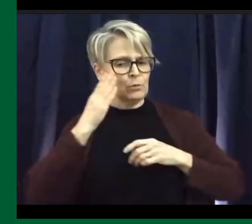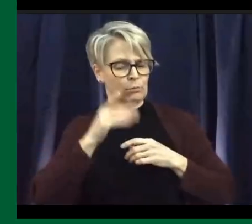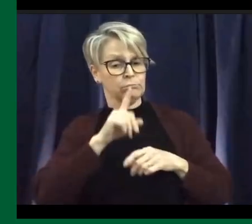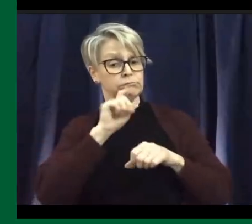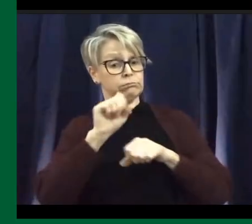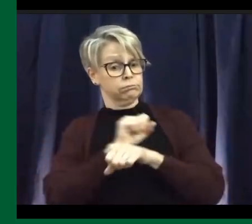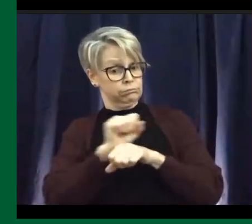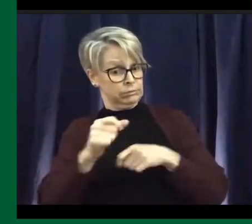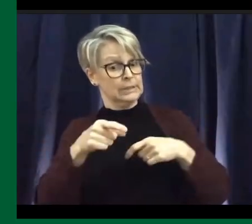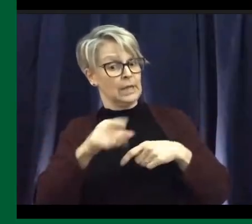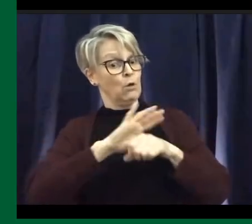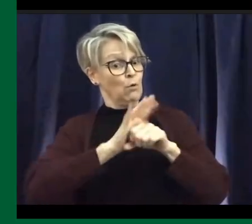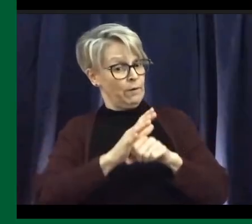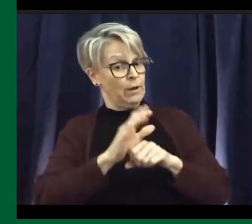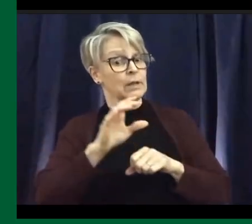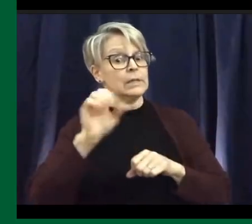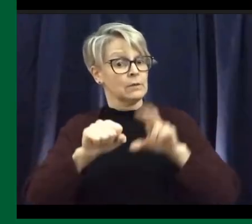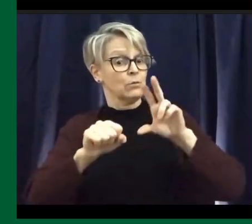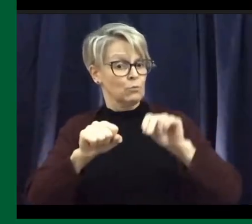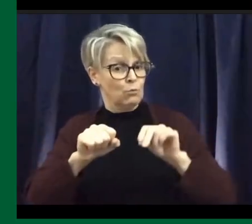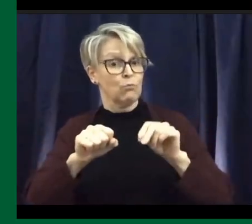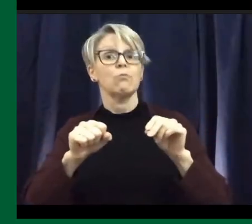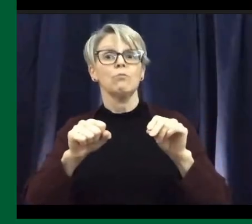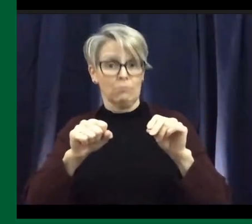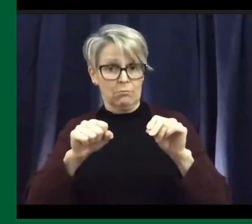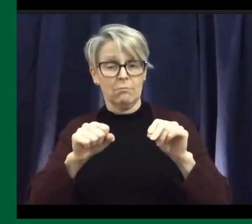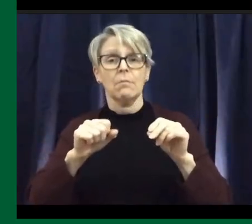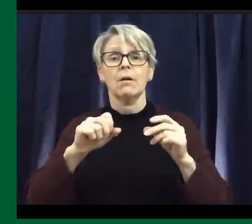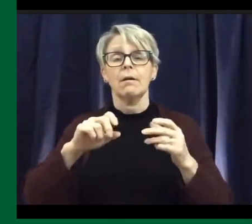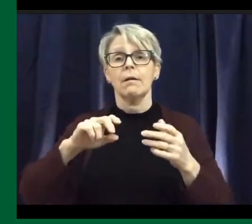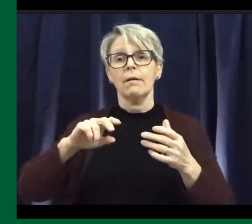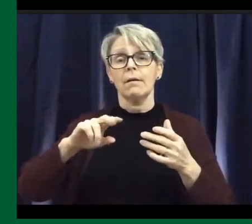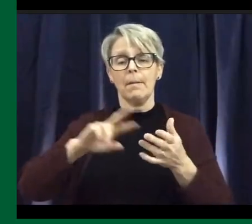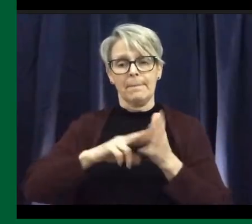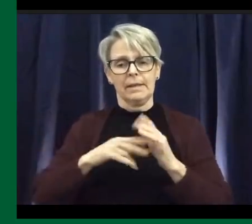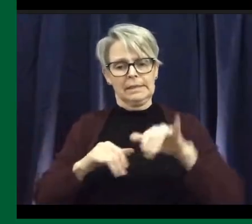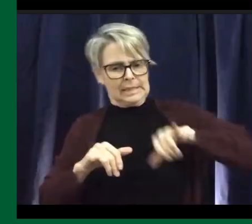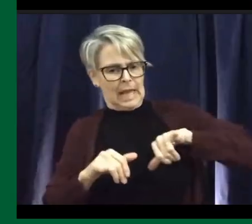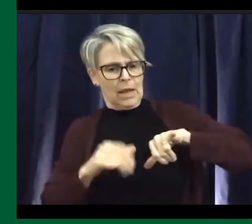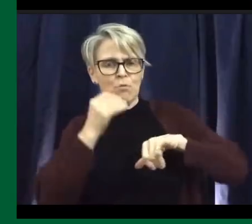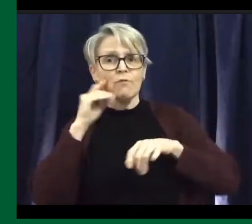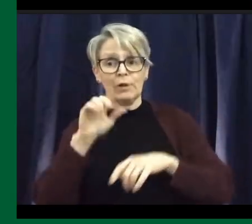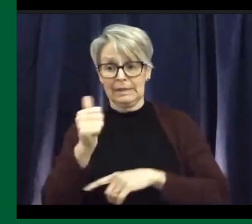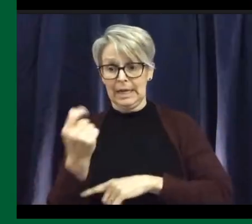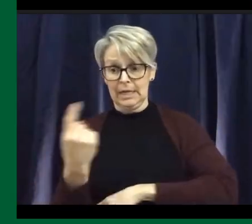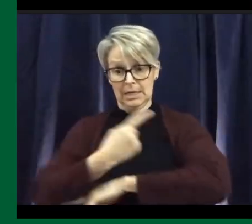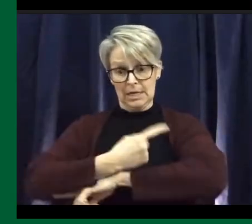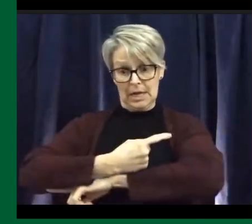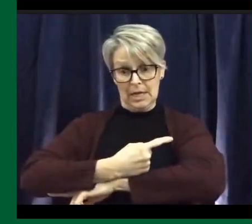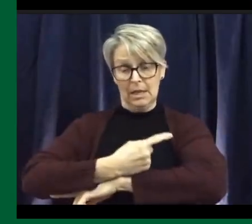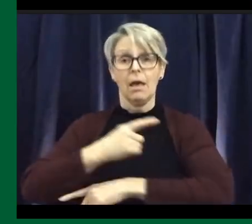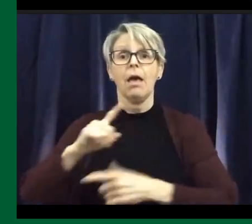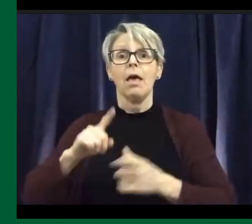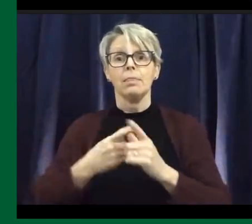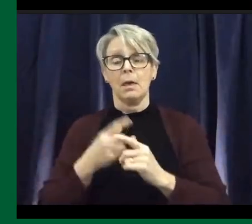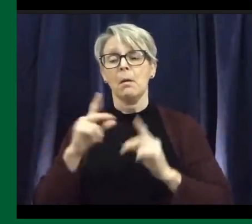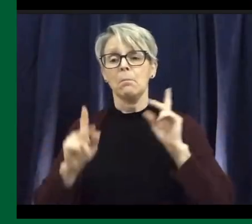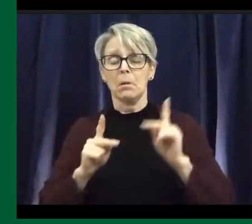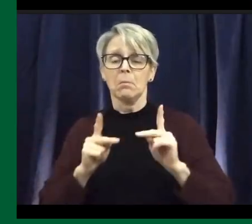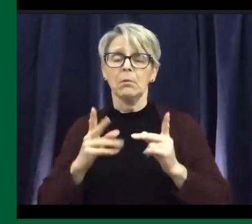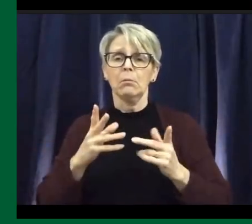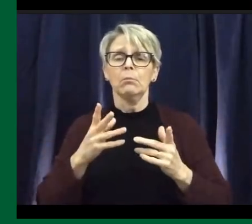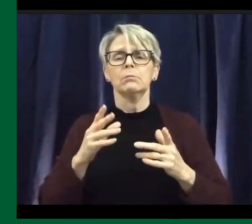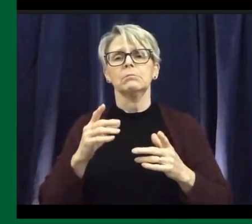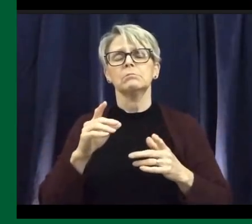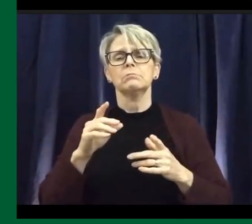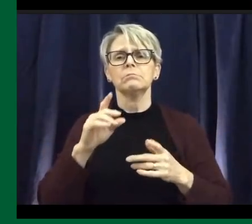COVID positive, we can, for the most part, safely isolate at home for 10 days. For many people, it's a milder illness. We can also